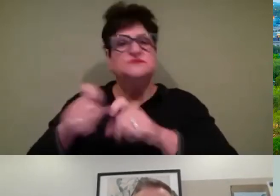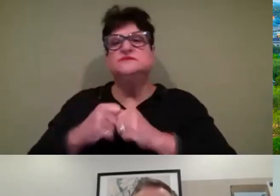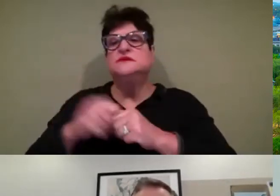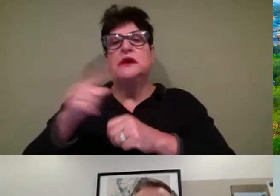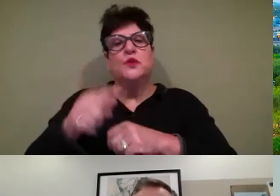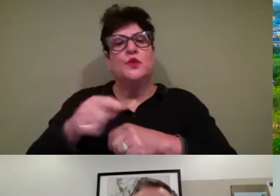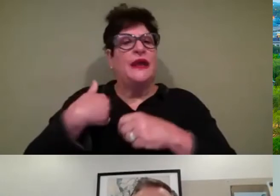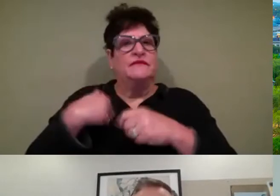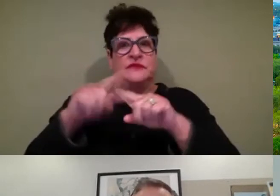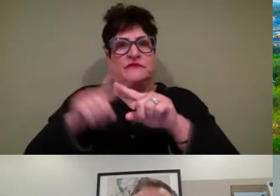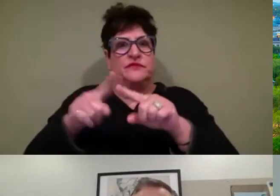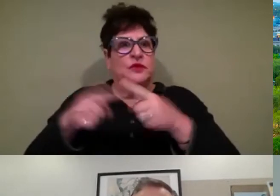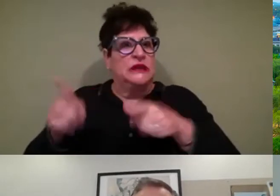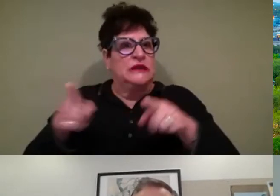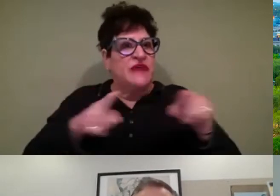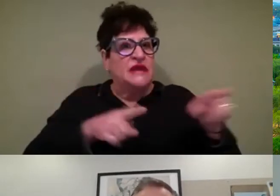invite